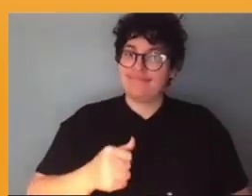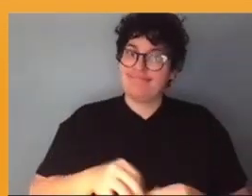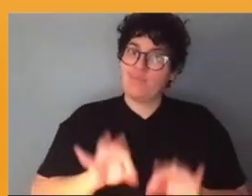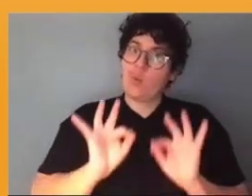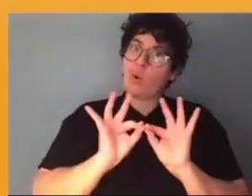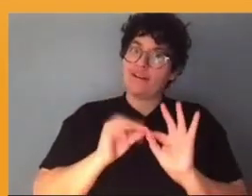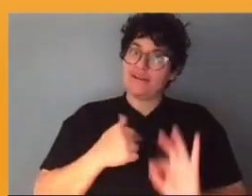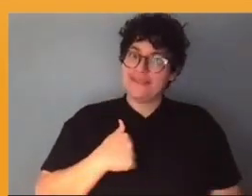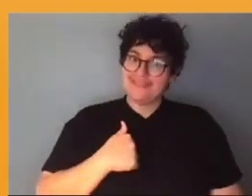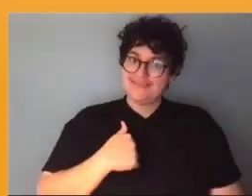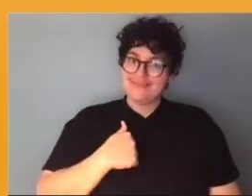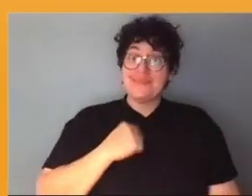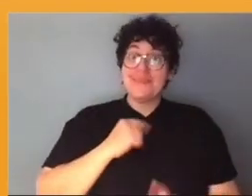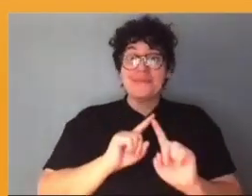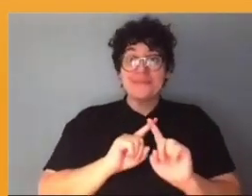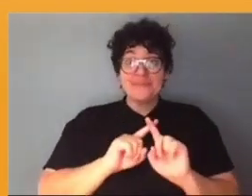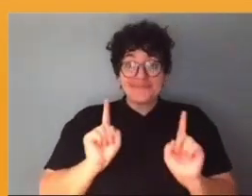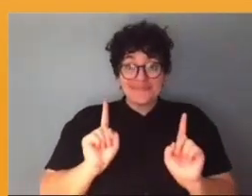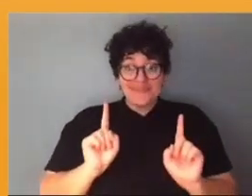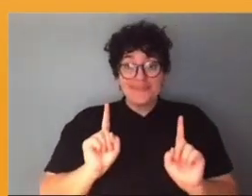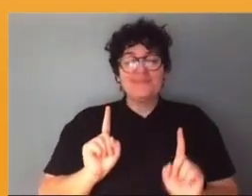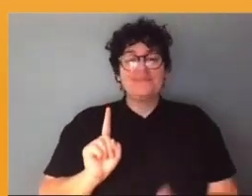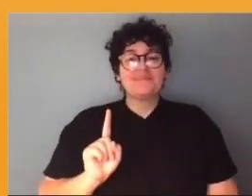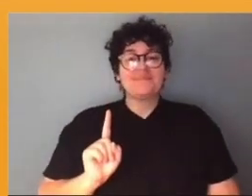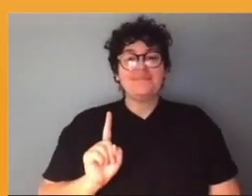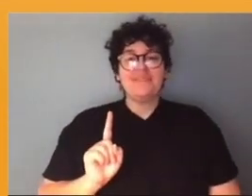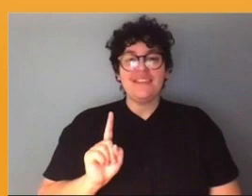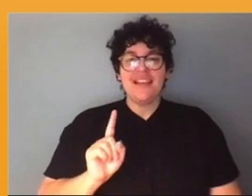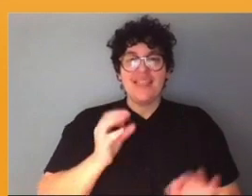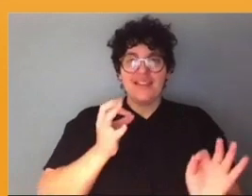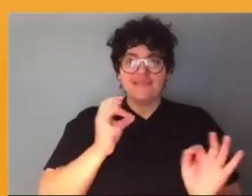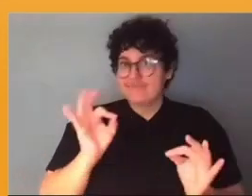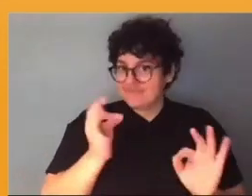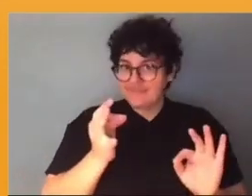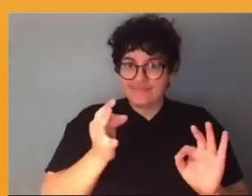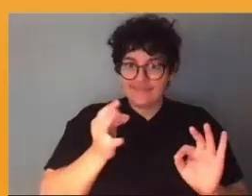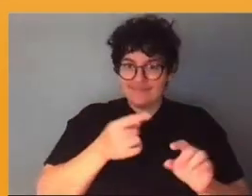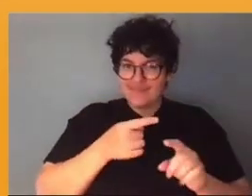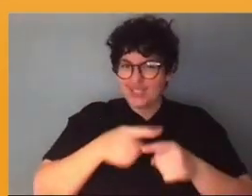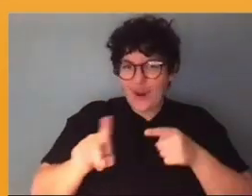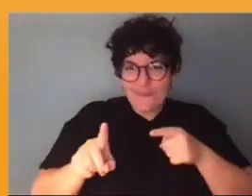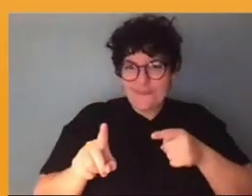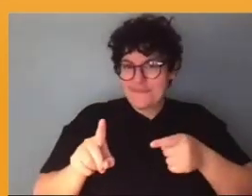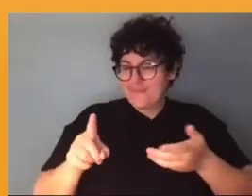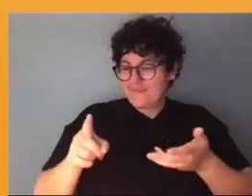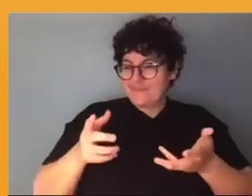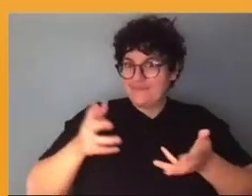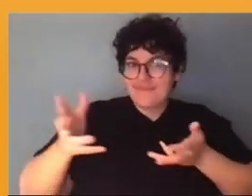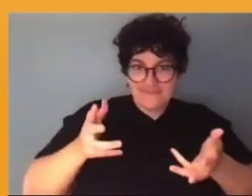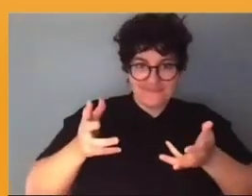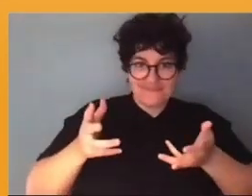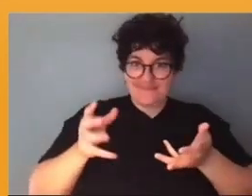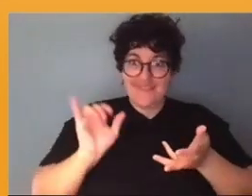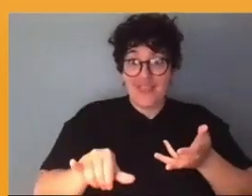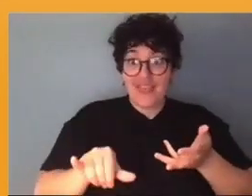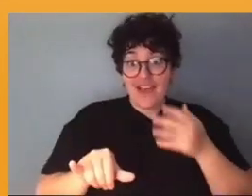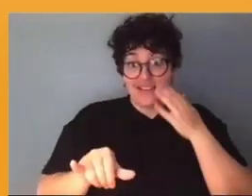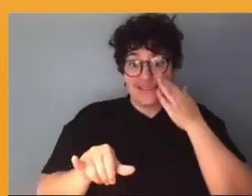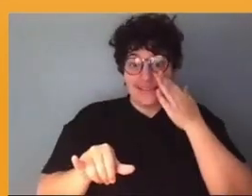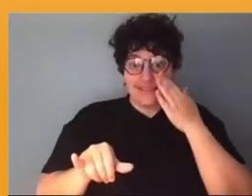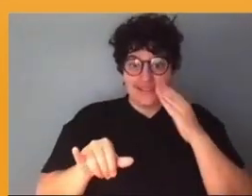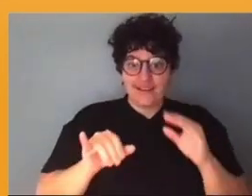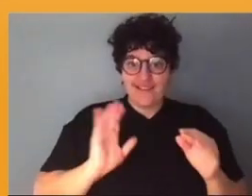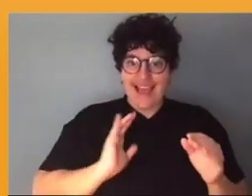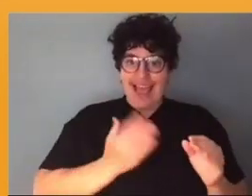think that, you know, the sharpness of that movement and the real experience of